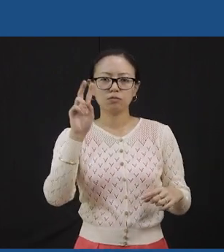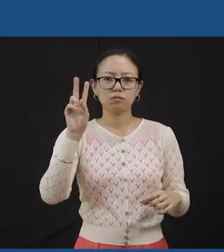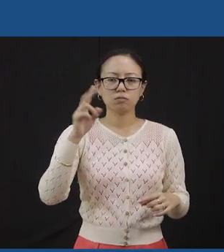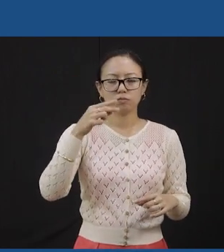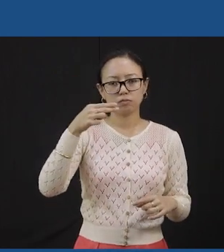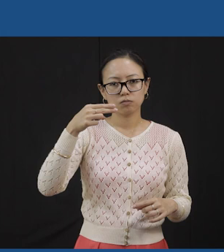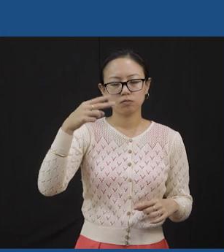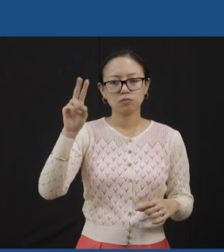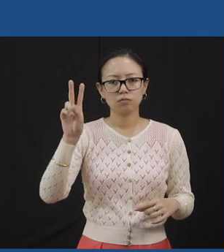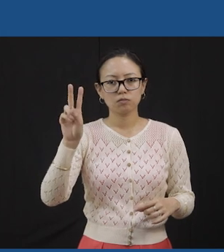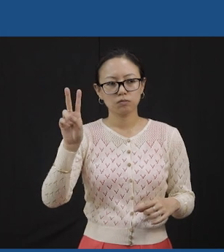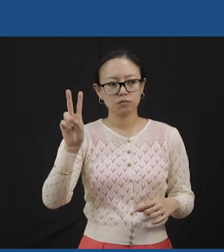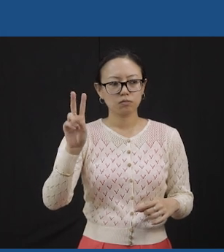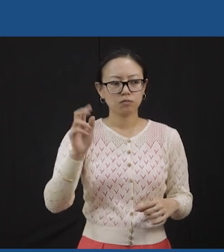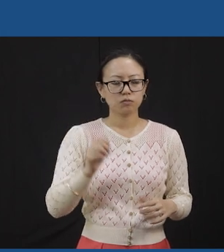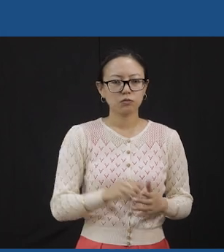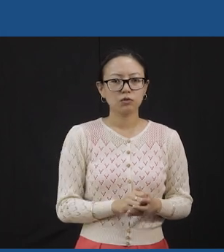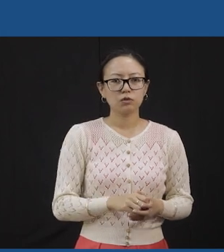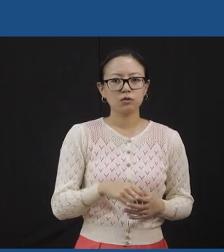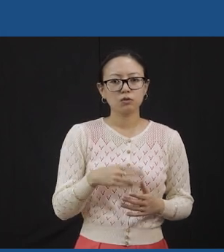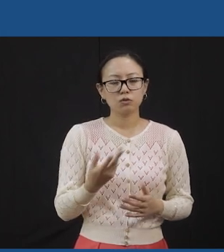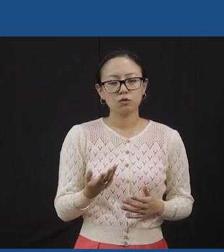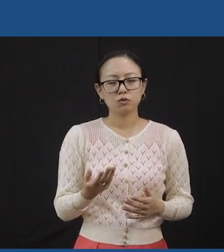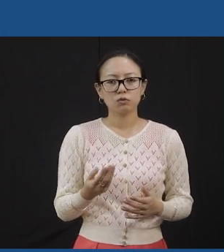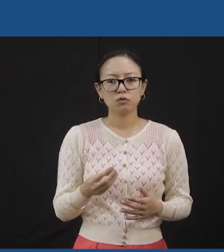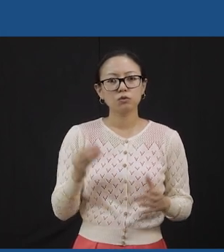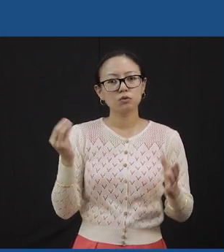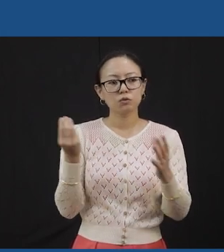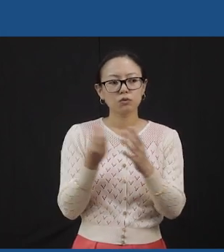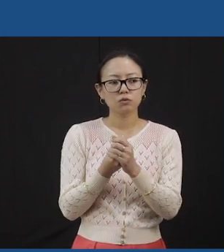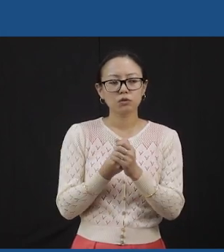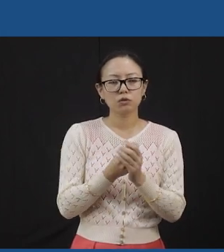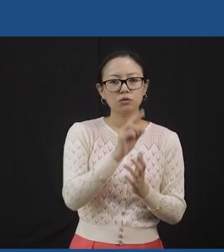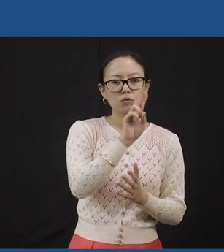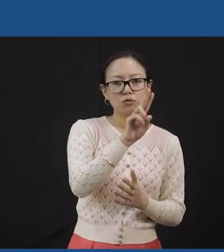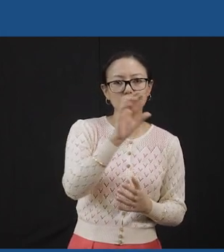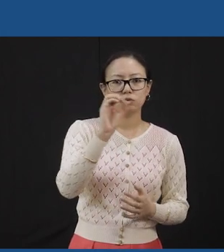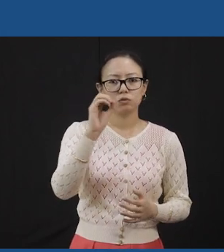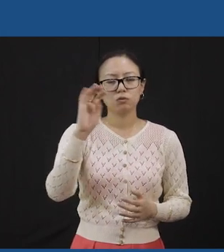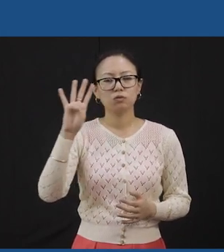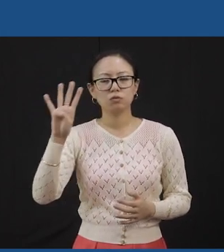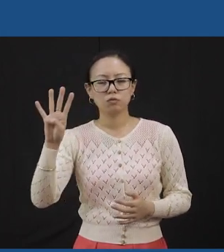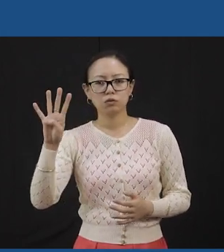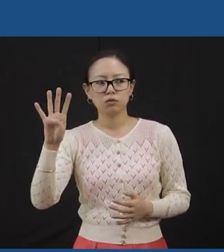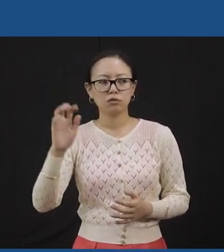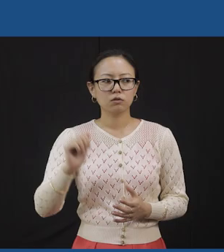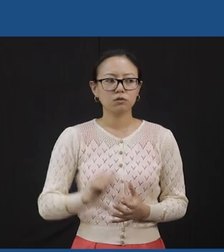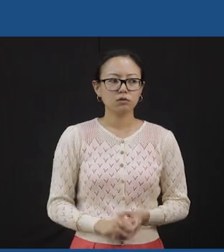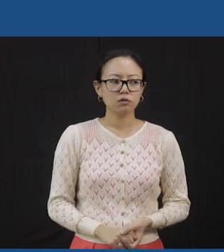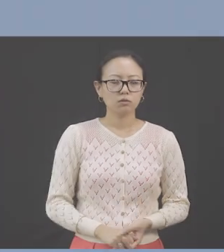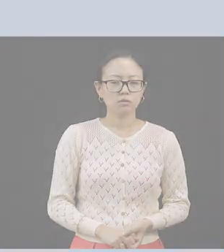therefore, Vito had planted 204 rose saplings in all.